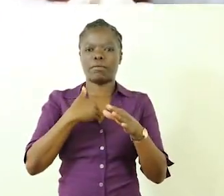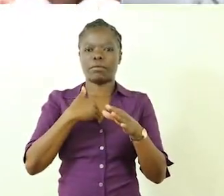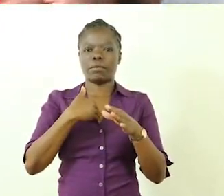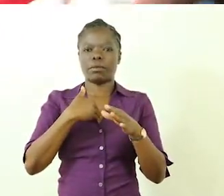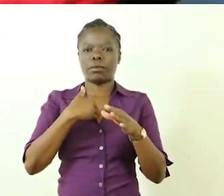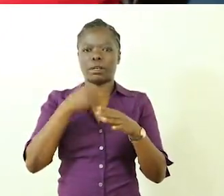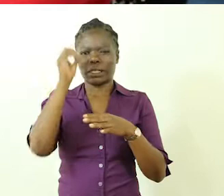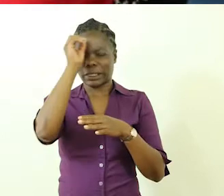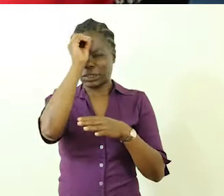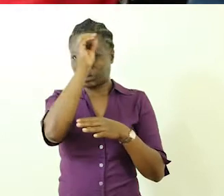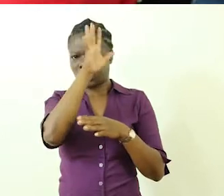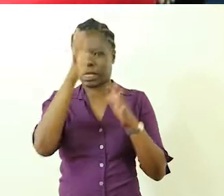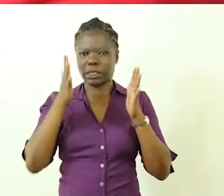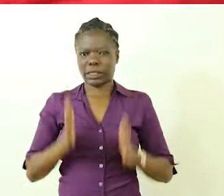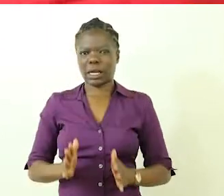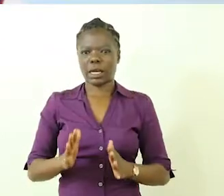stranger anxiety,